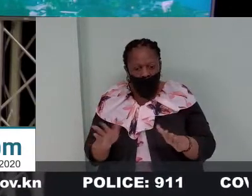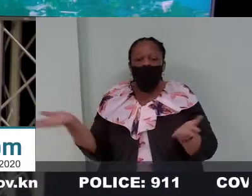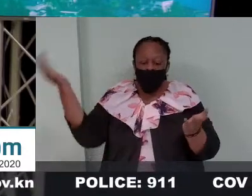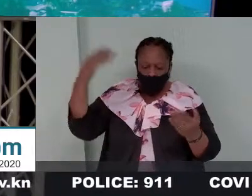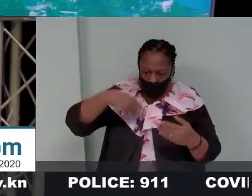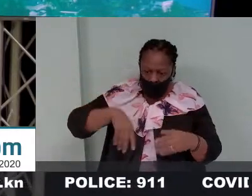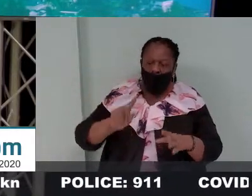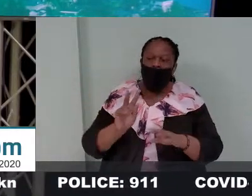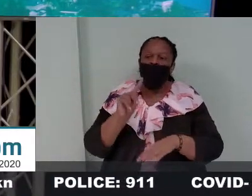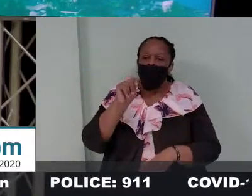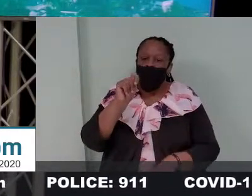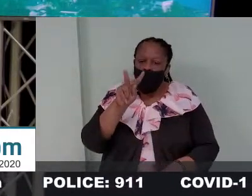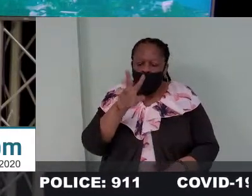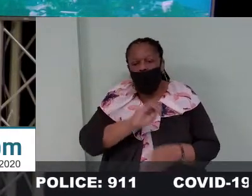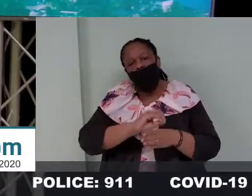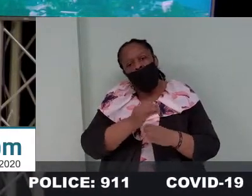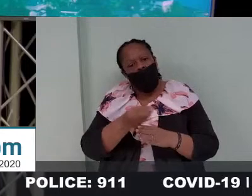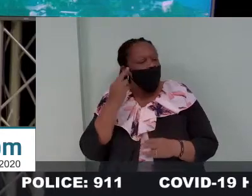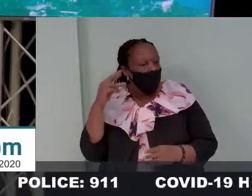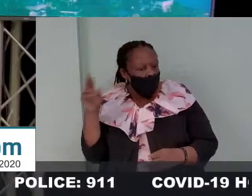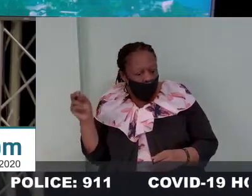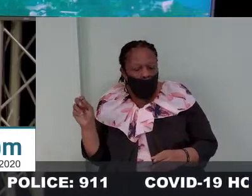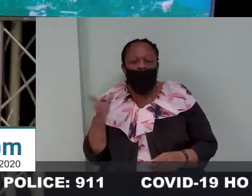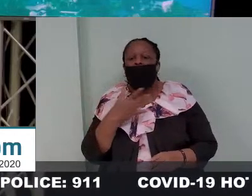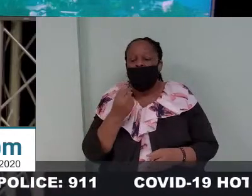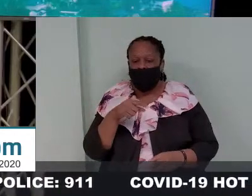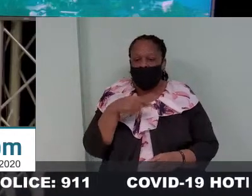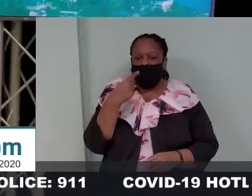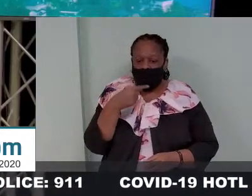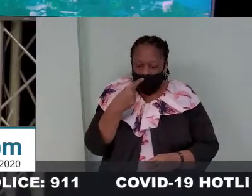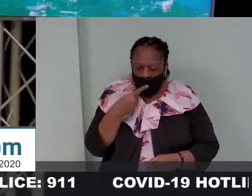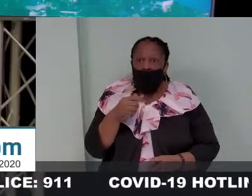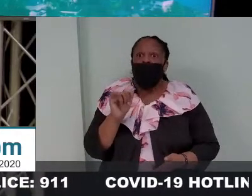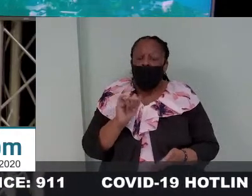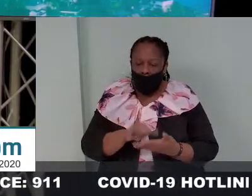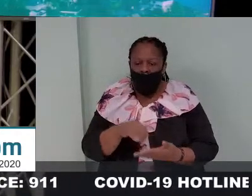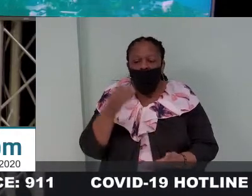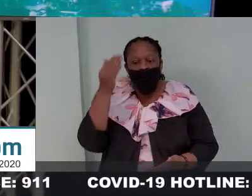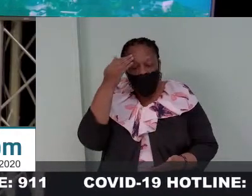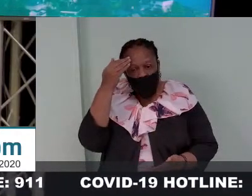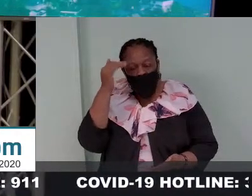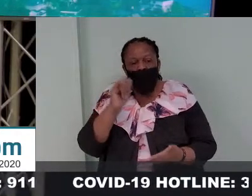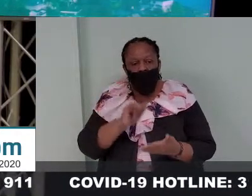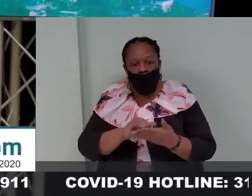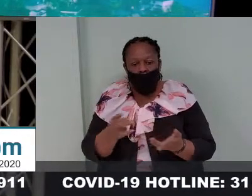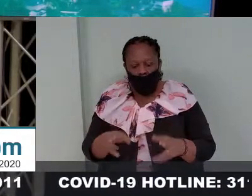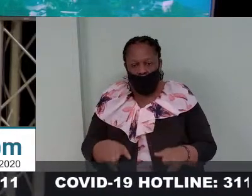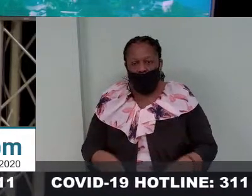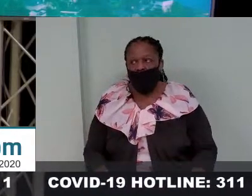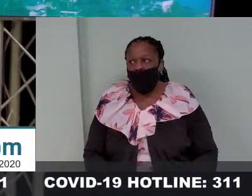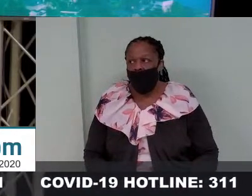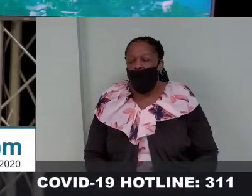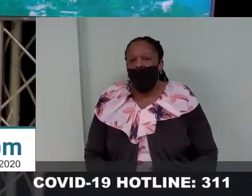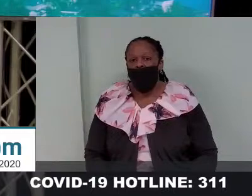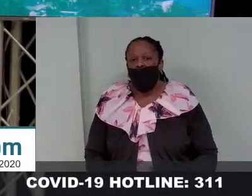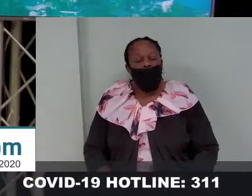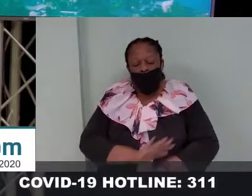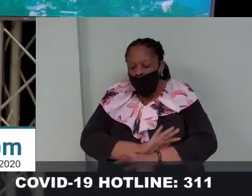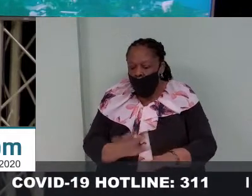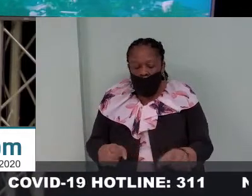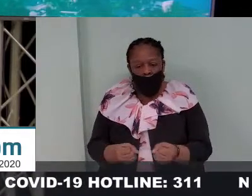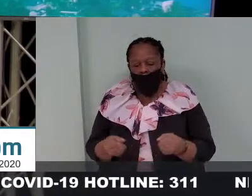credible information before doing any reporting. Remember, at the end of the day, you are creating panic in